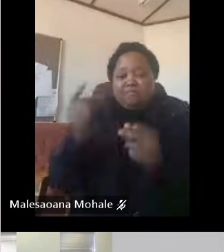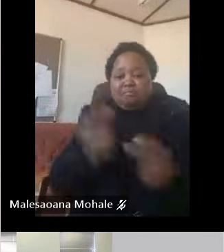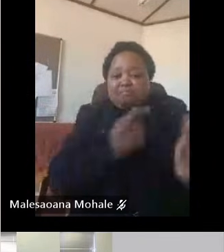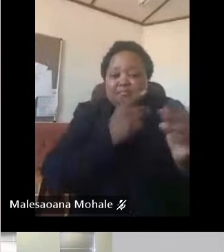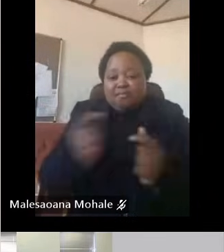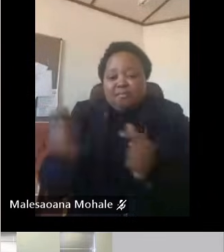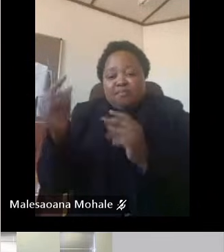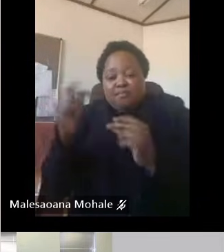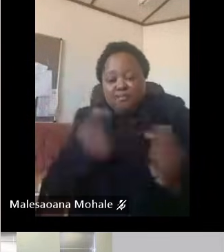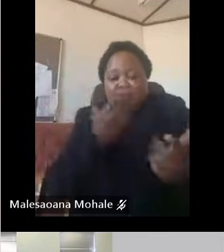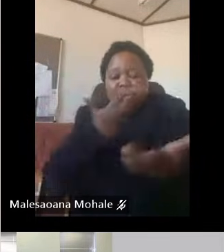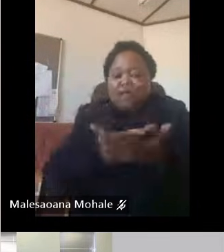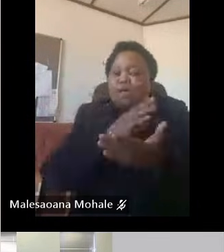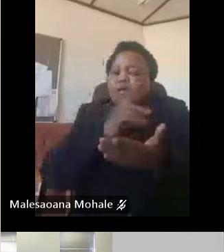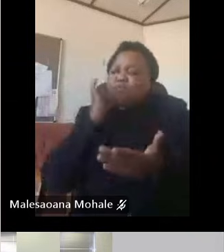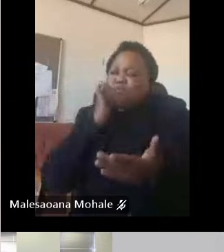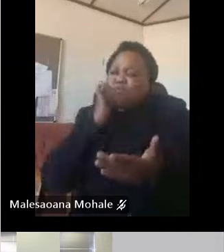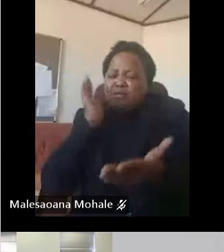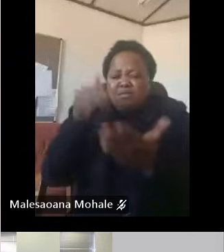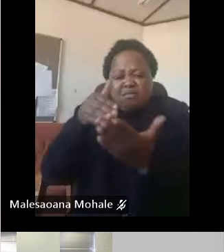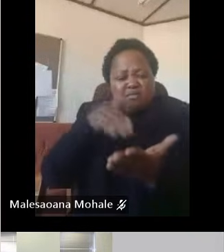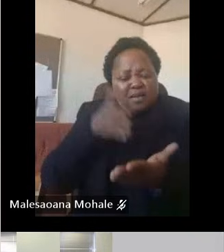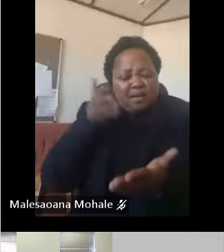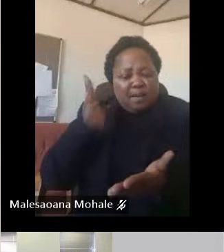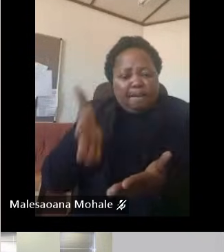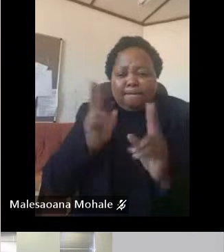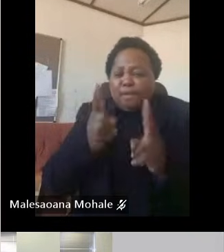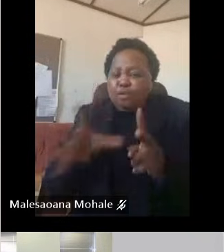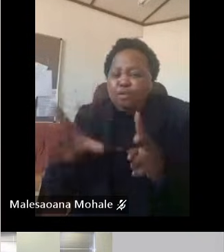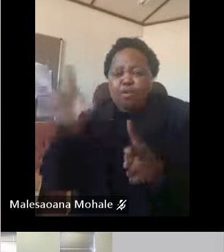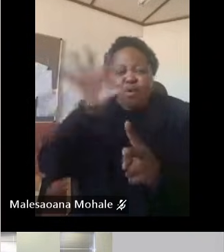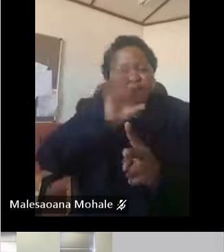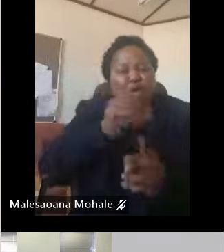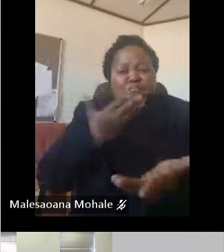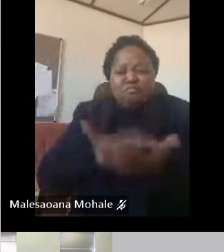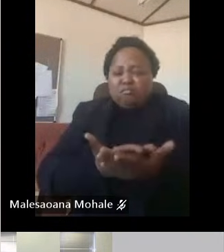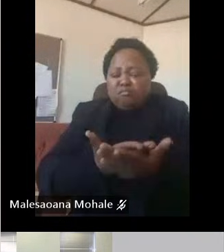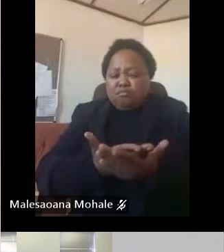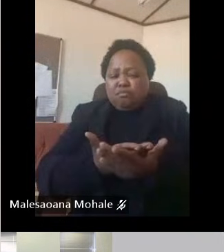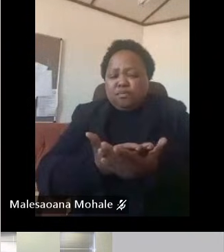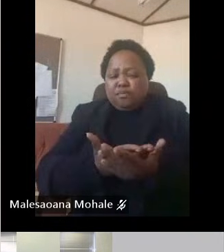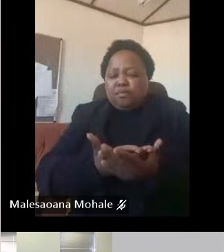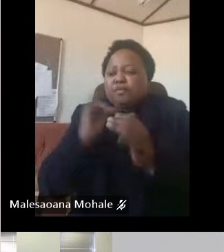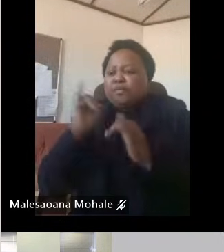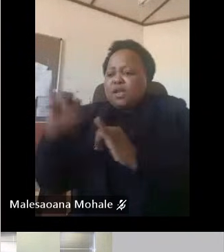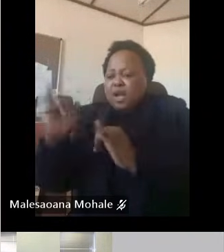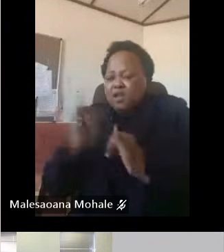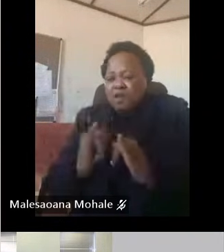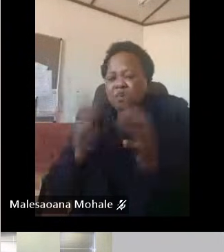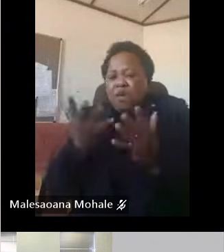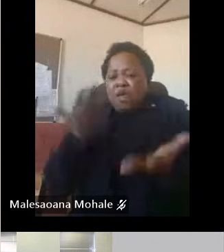and when you get there, all people are being invited to the dance floor,